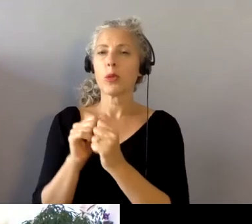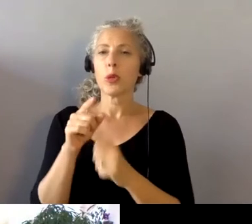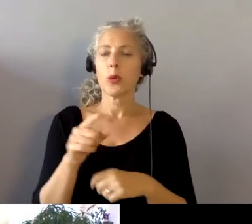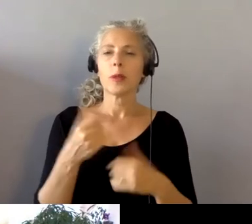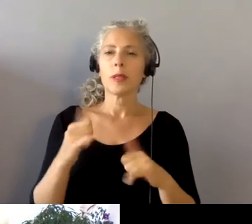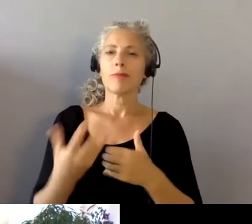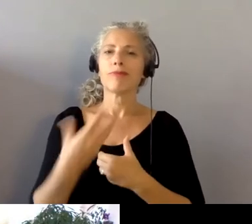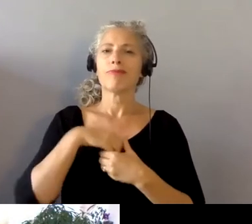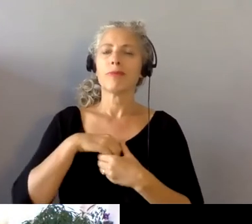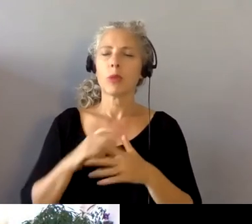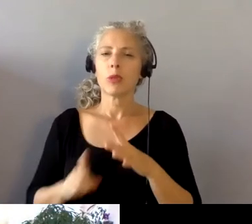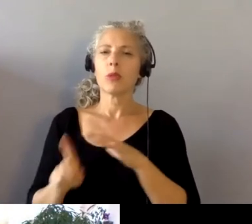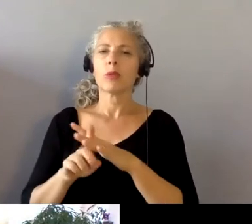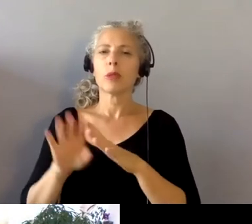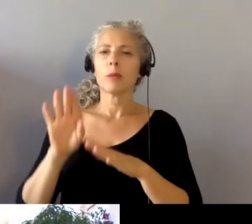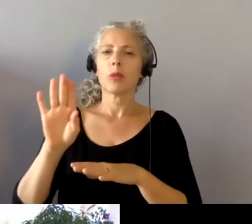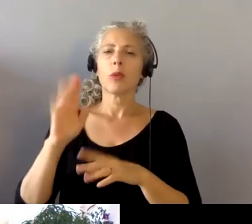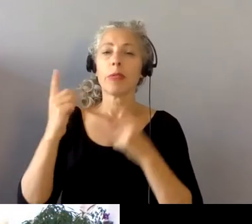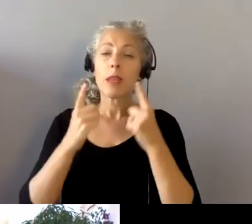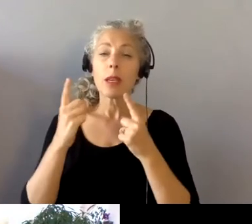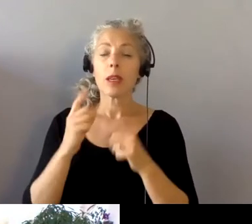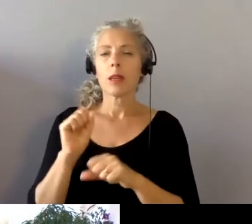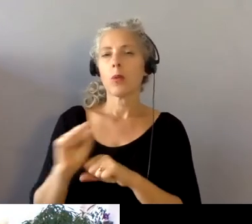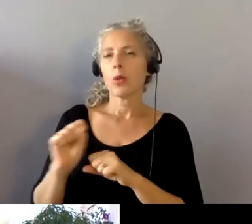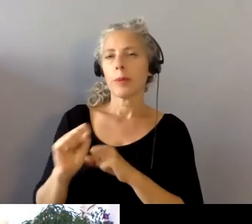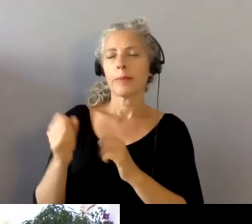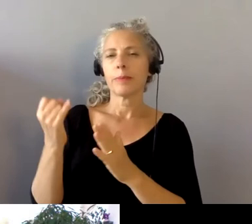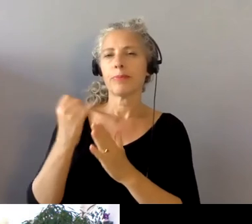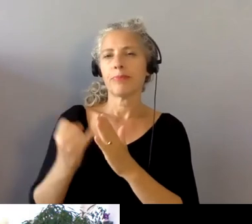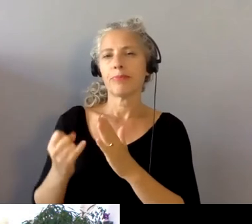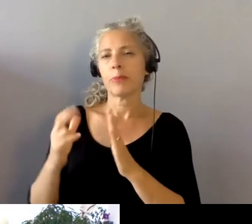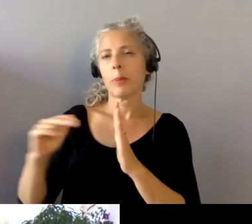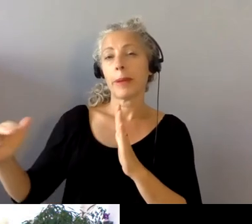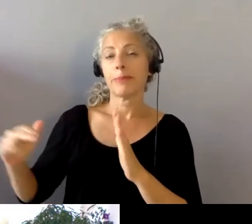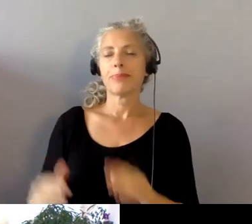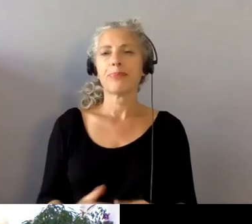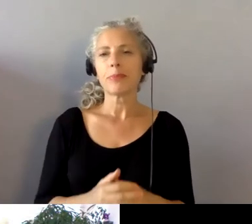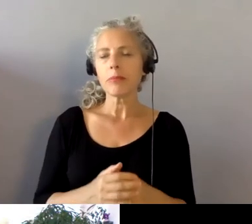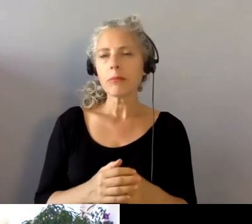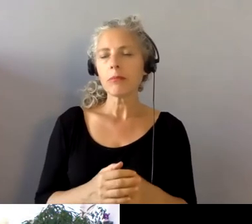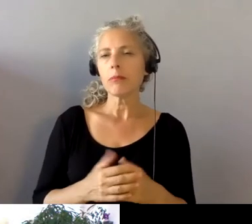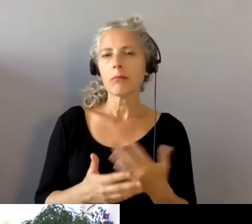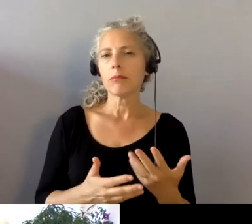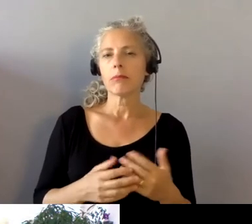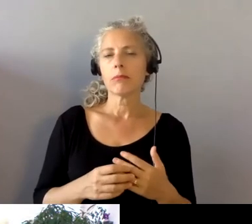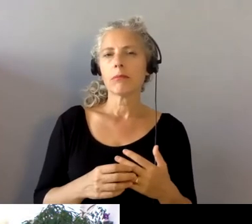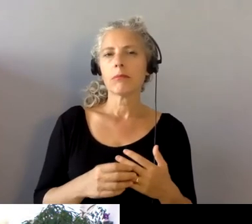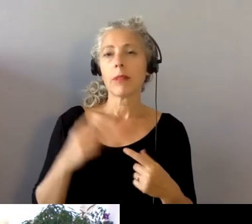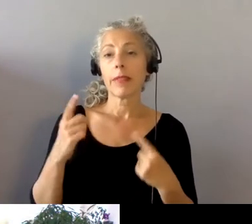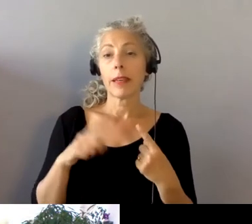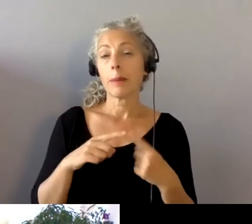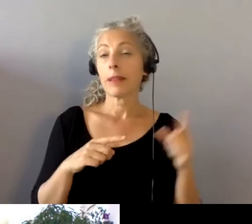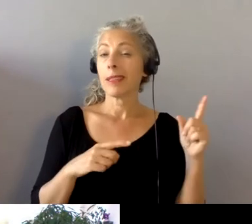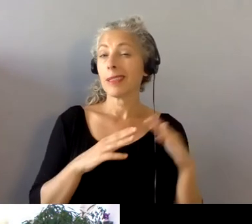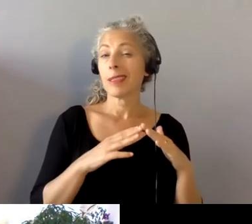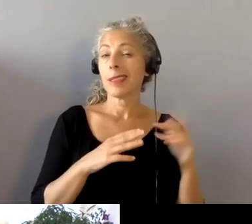you or shows up in the way that you kind of think and move through your work, think about Minneapolis,